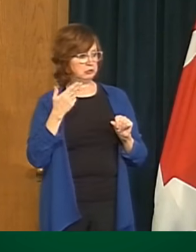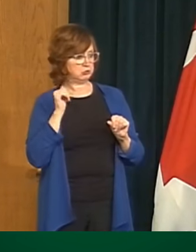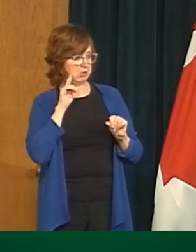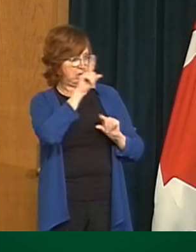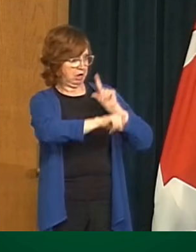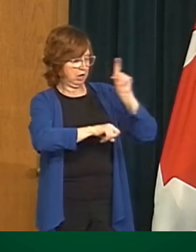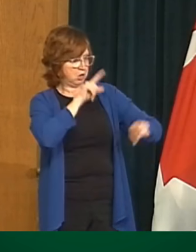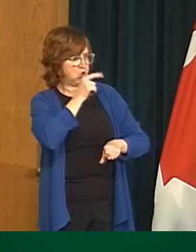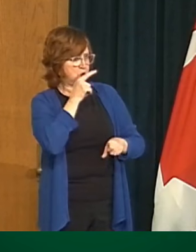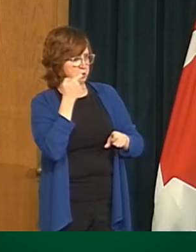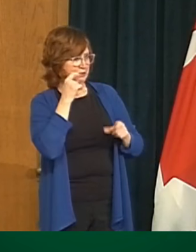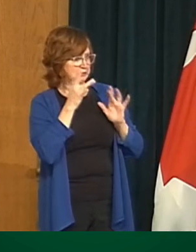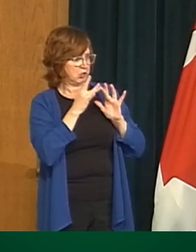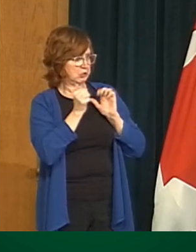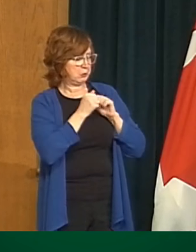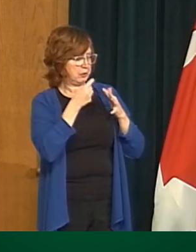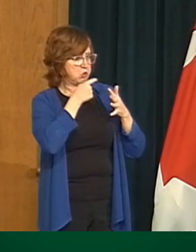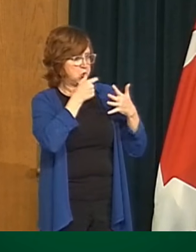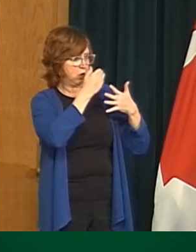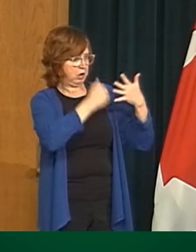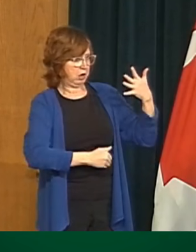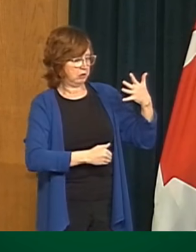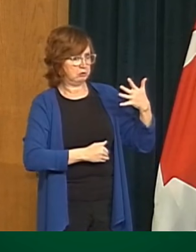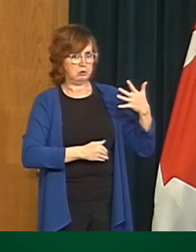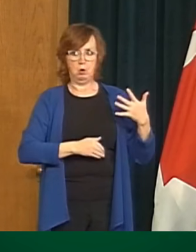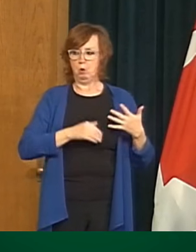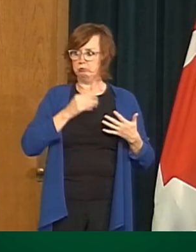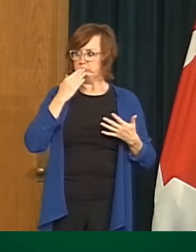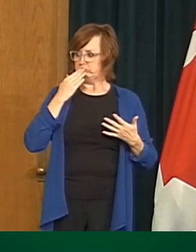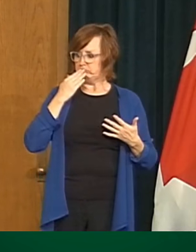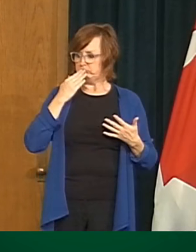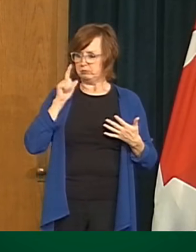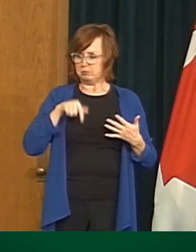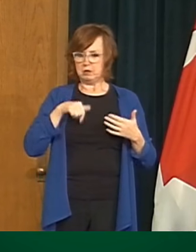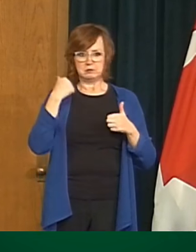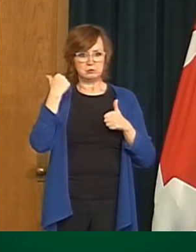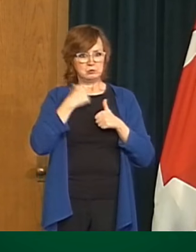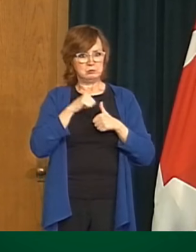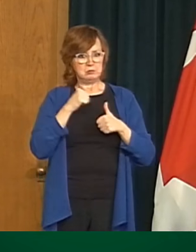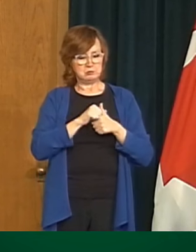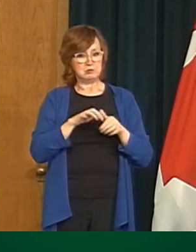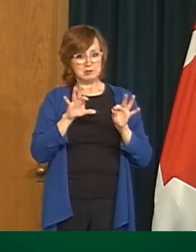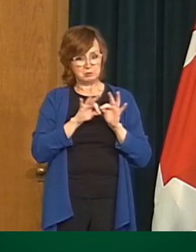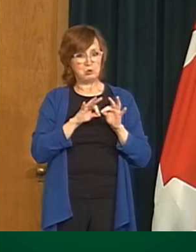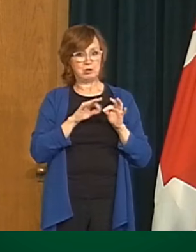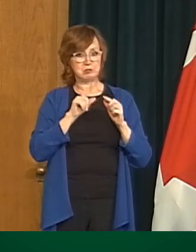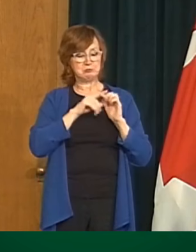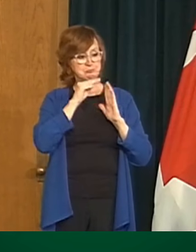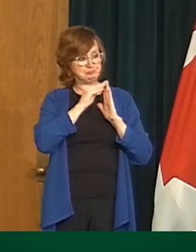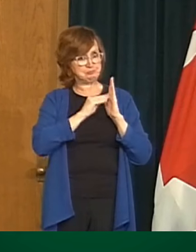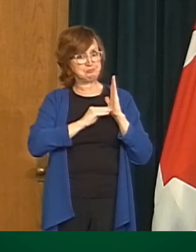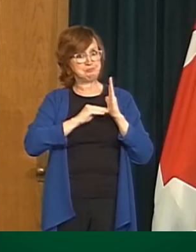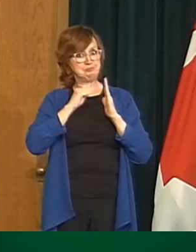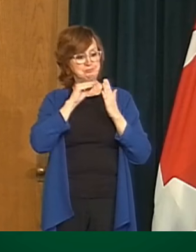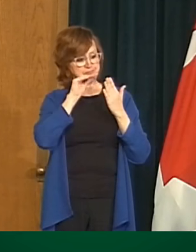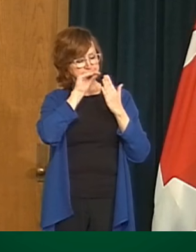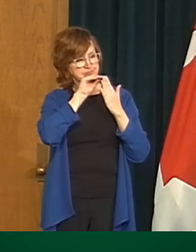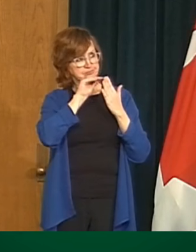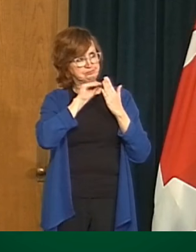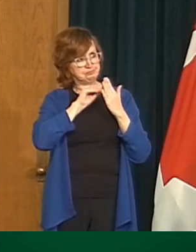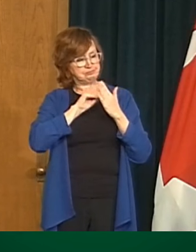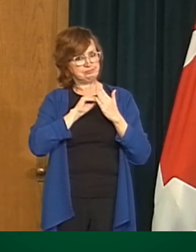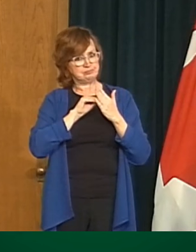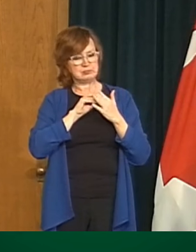positive. The concerns with cases that are connected with Loche, whether it's people traveling